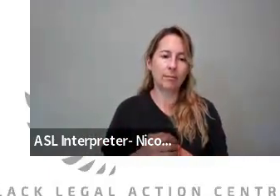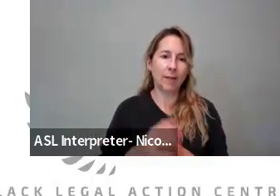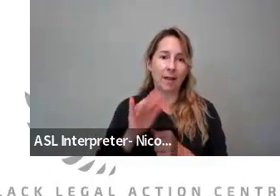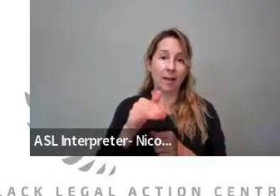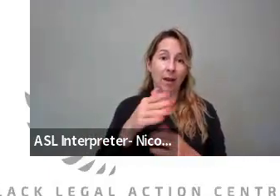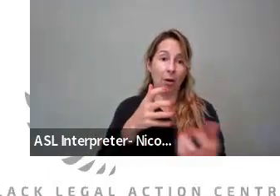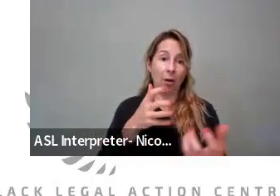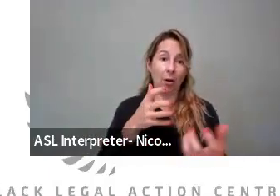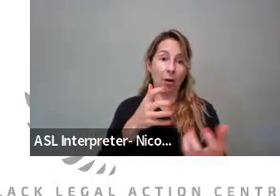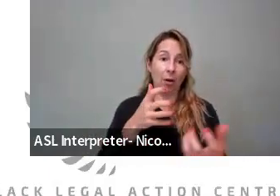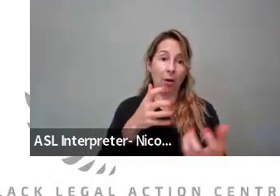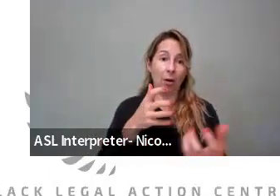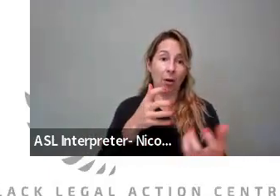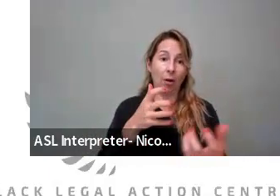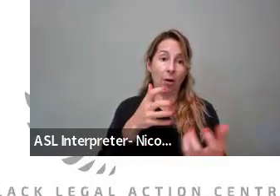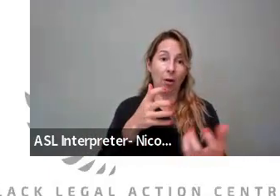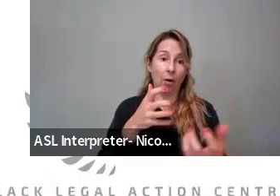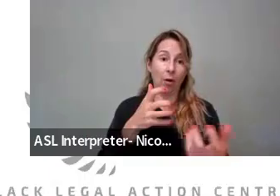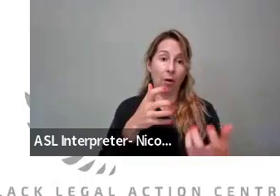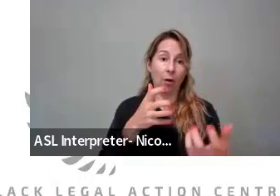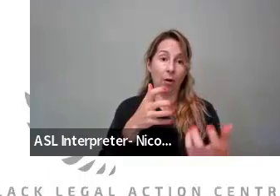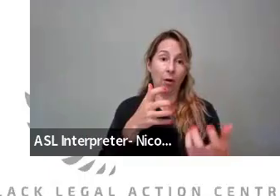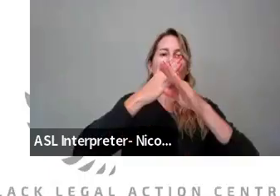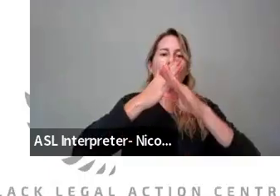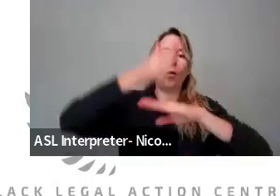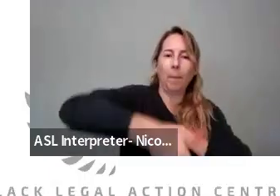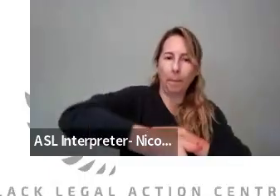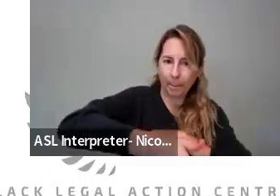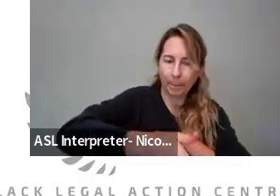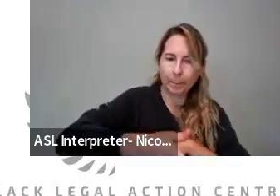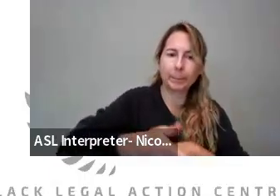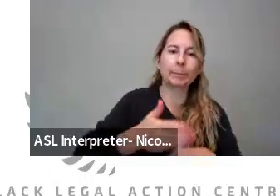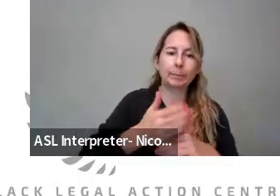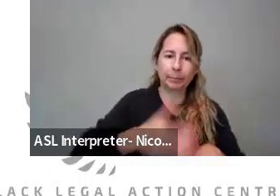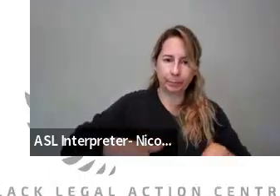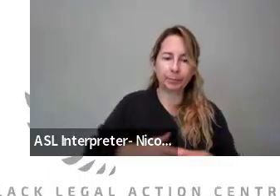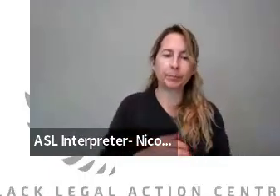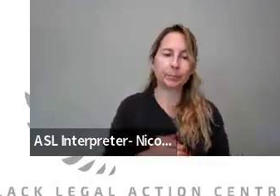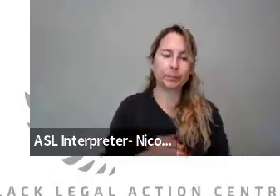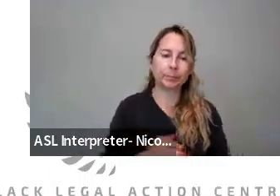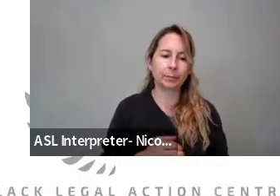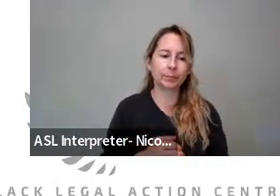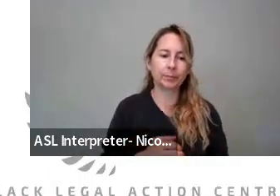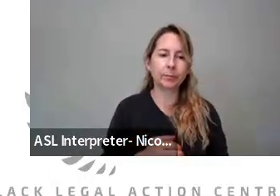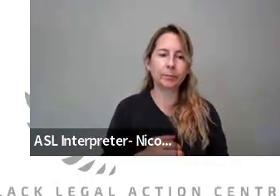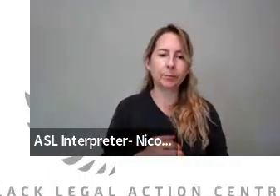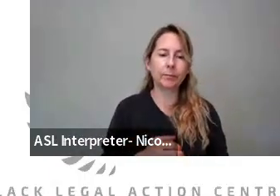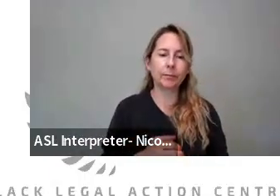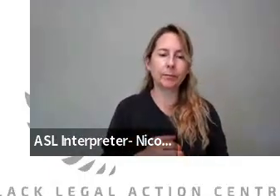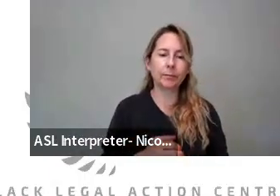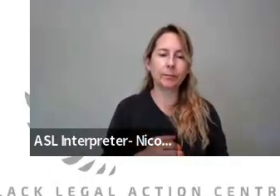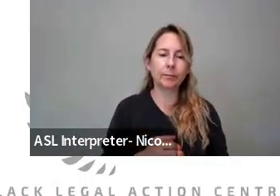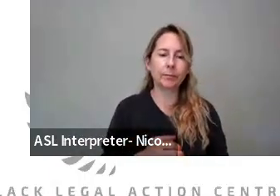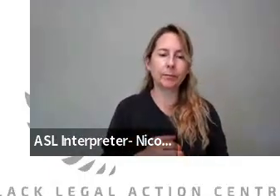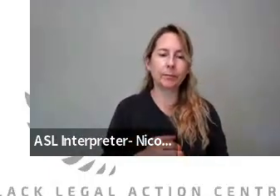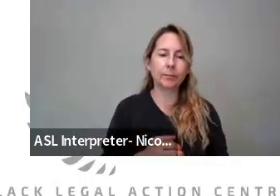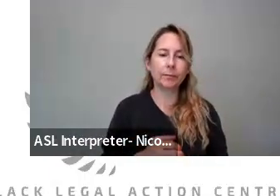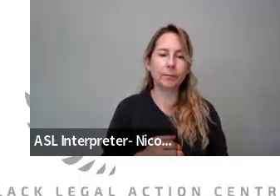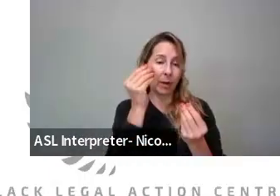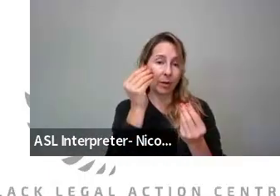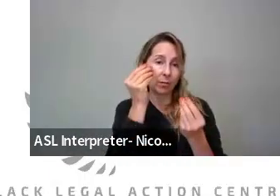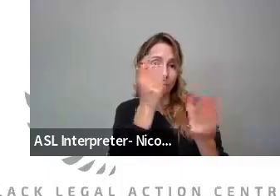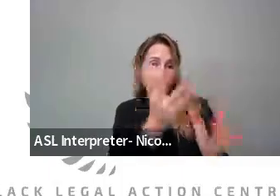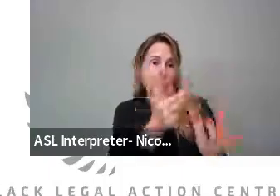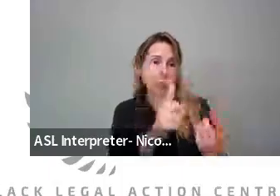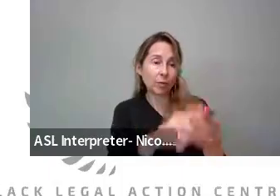me in overcoming these barriers. So anything that's reasonable to assist the landlord in making that determination as